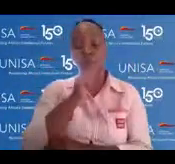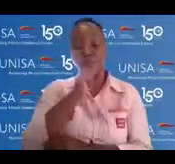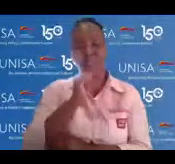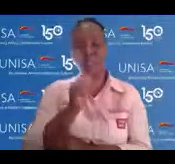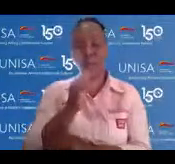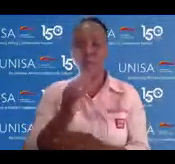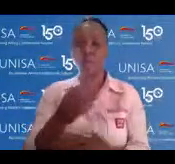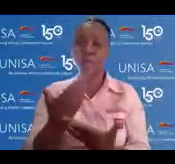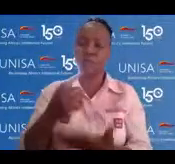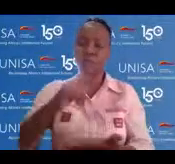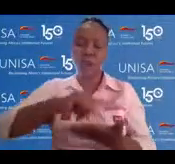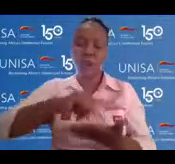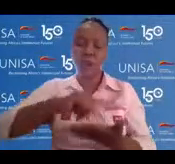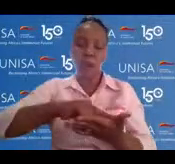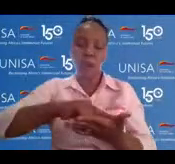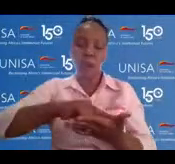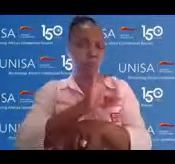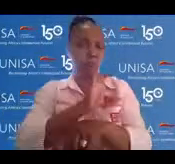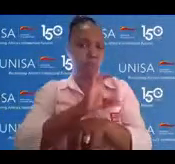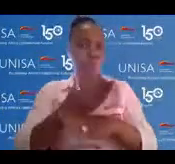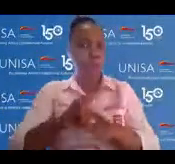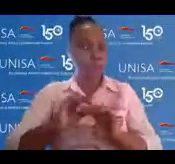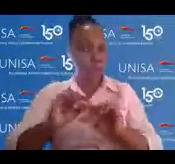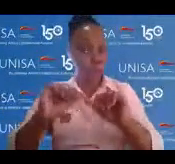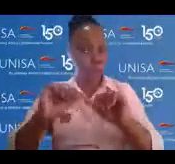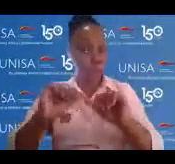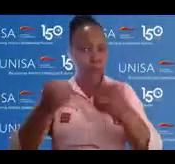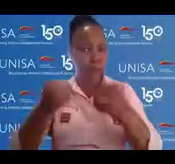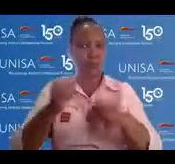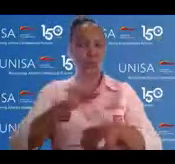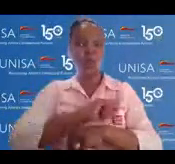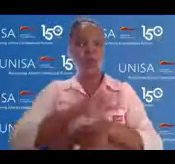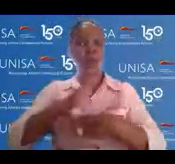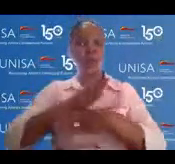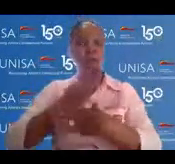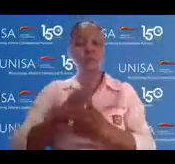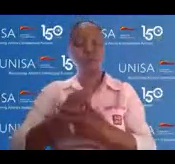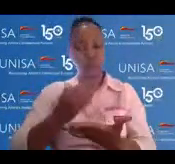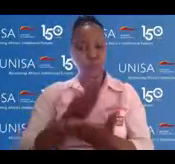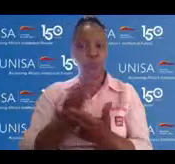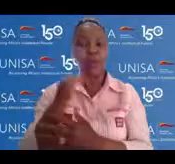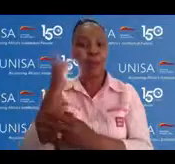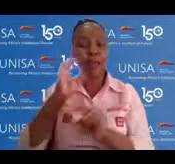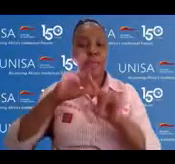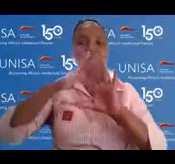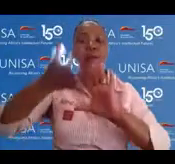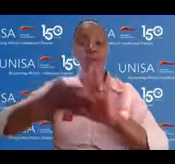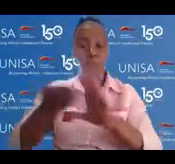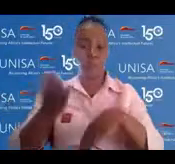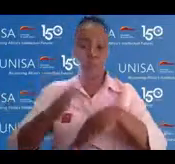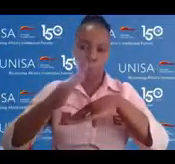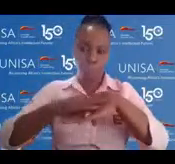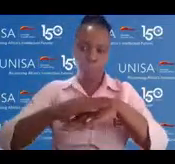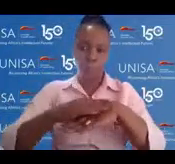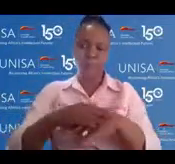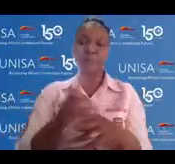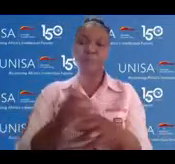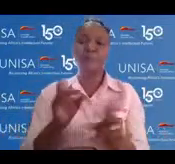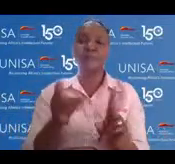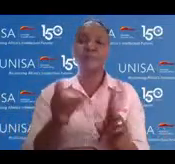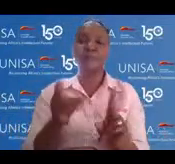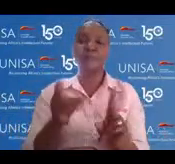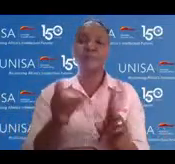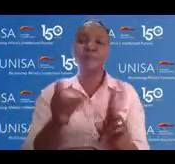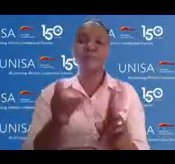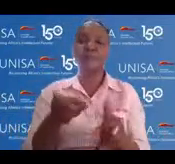desktop are working so that you make sure you can hear all the beeps and so forth. Again, Wi-Fi on your laptop,